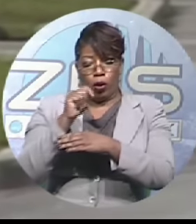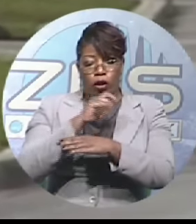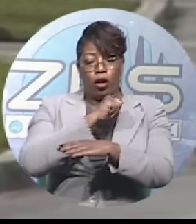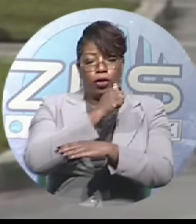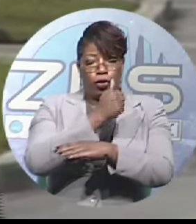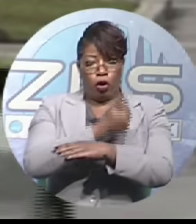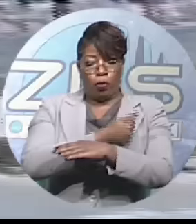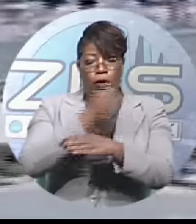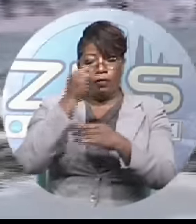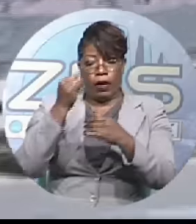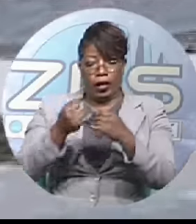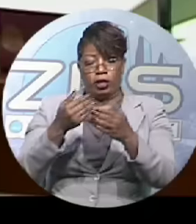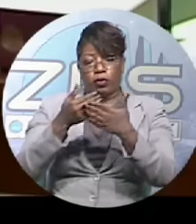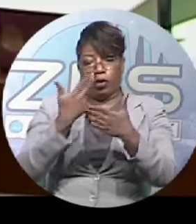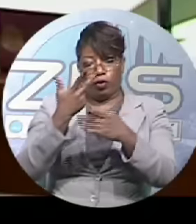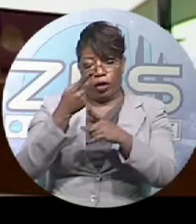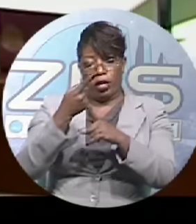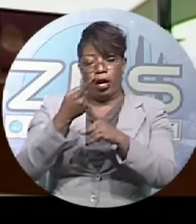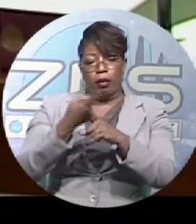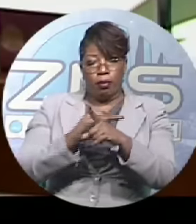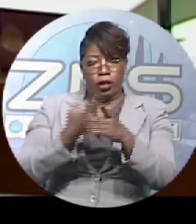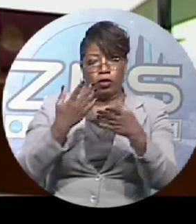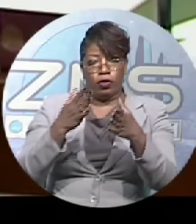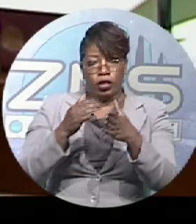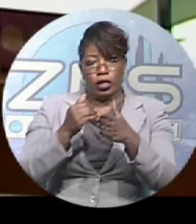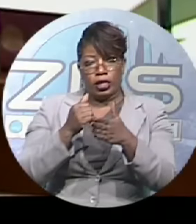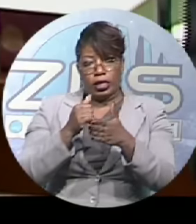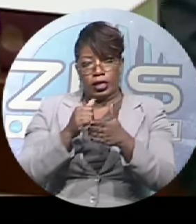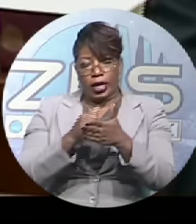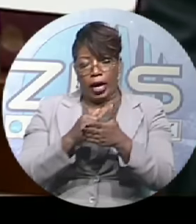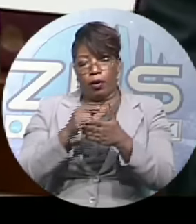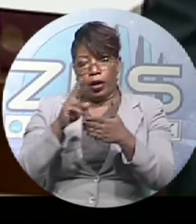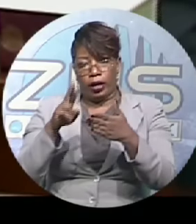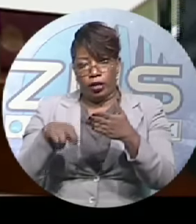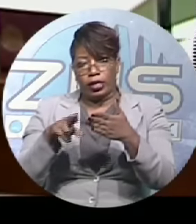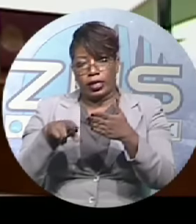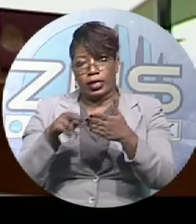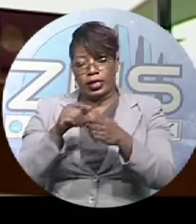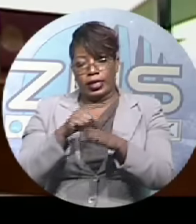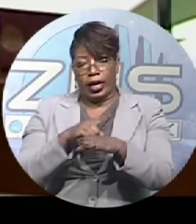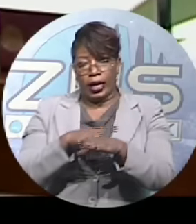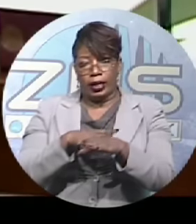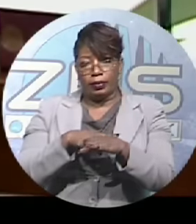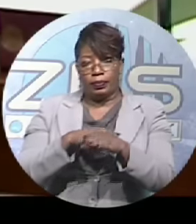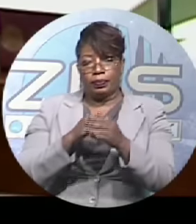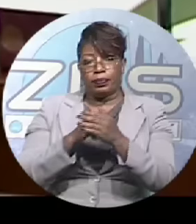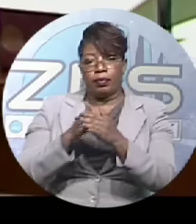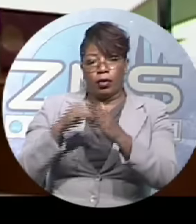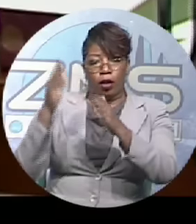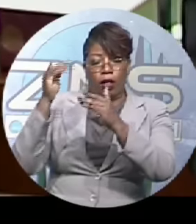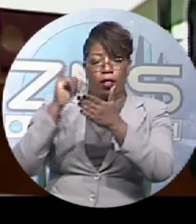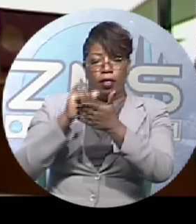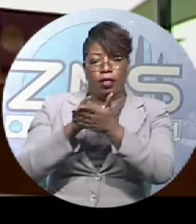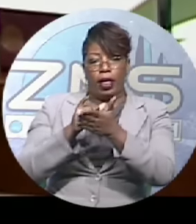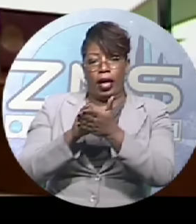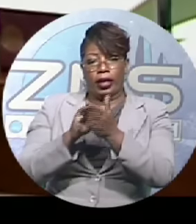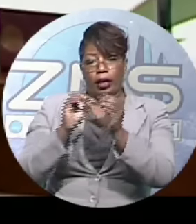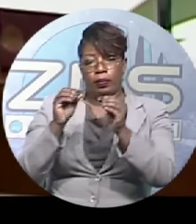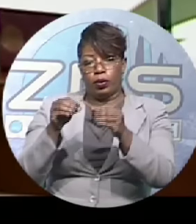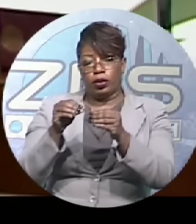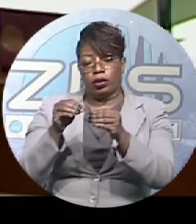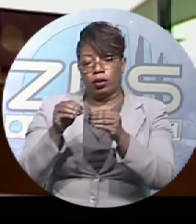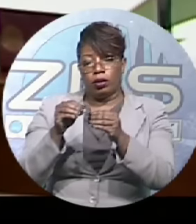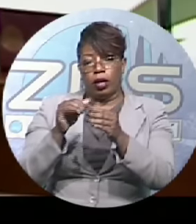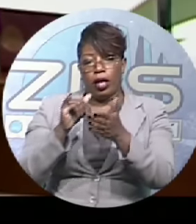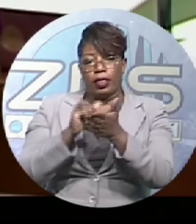the three-month expiration date. In our discussions, Mr. Speaker, I have optimistically put the forward